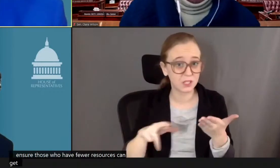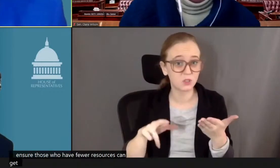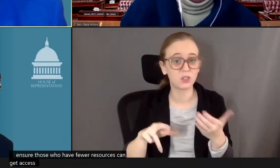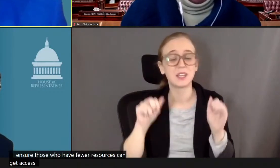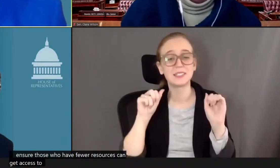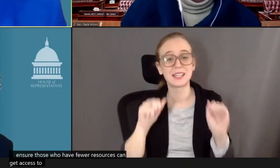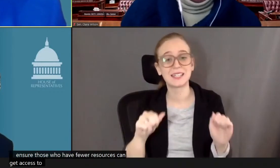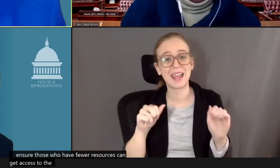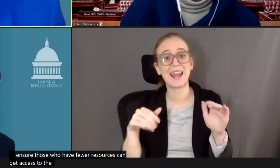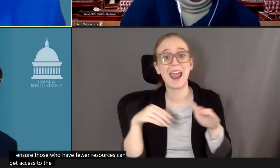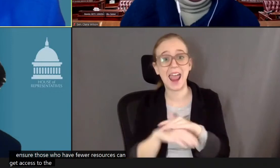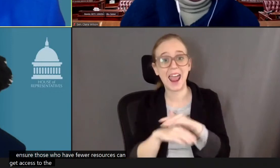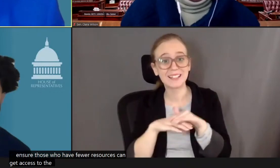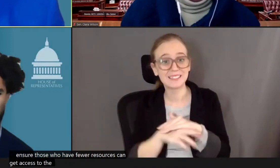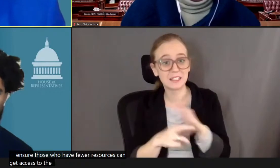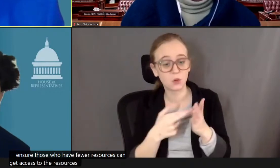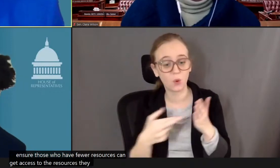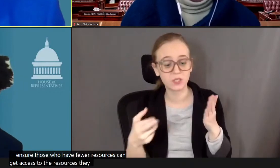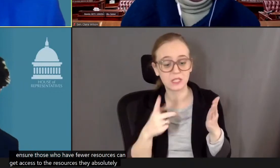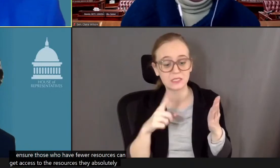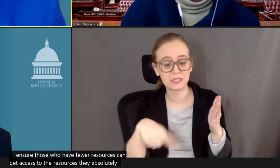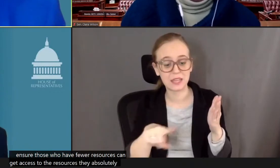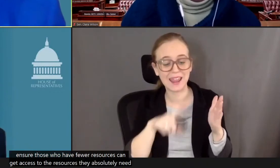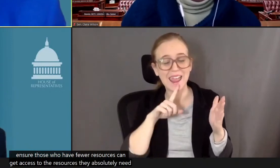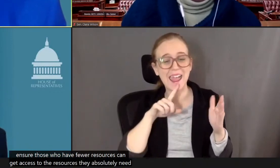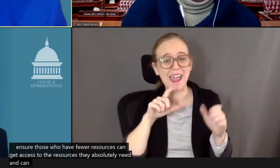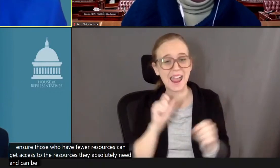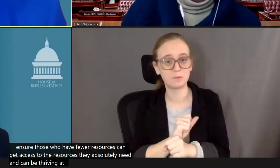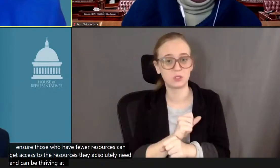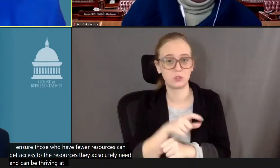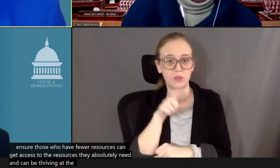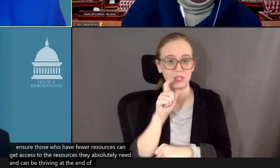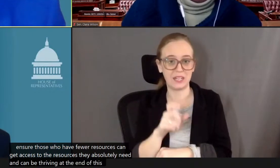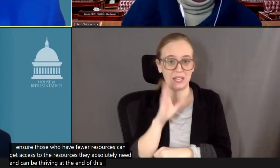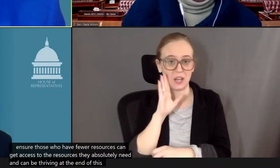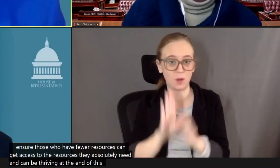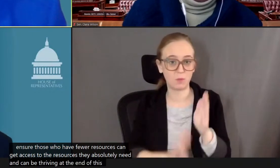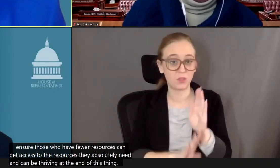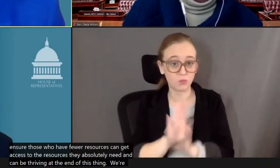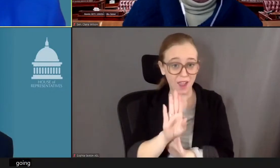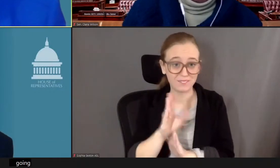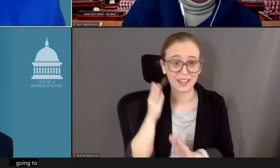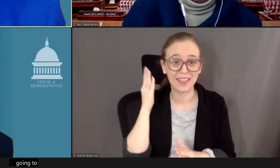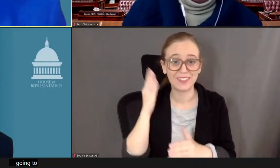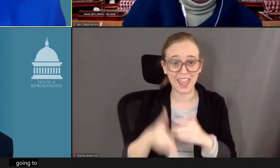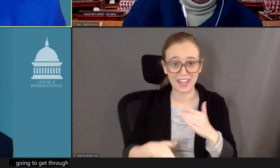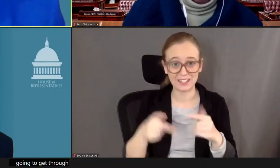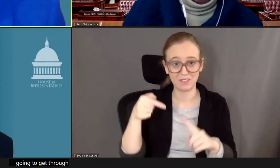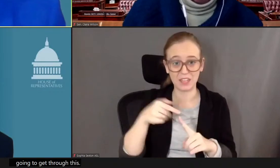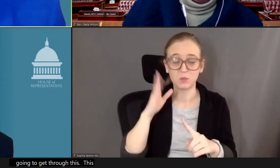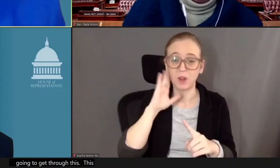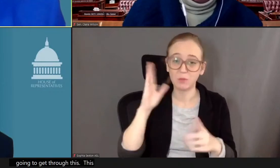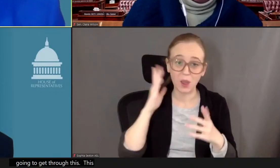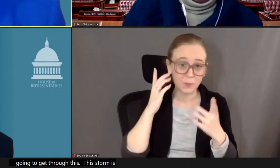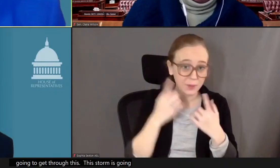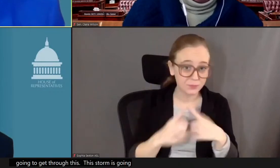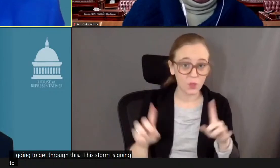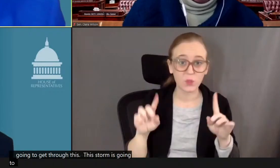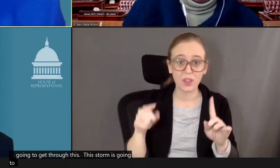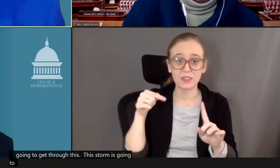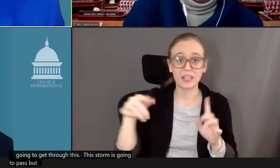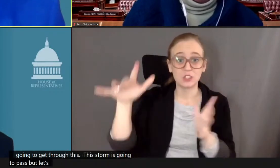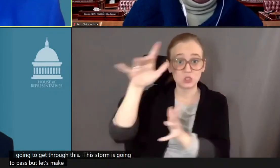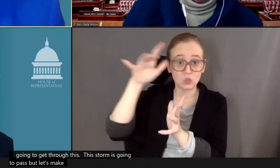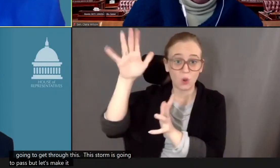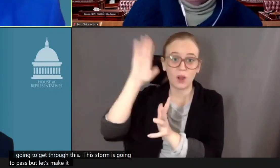they absolutely need and can be thriving at the end of this thing. We're going to get through this. This storm is going to pass, but let's make it